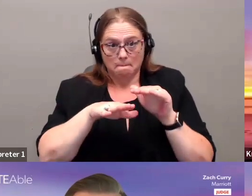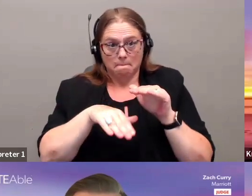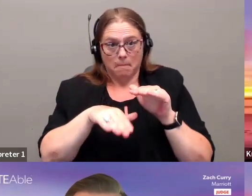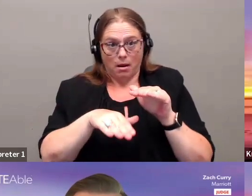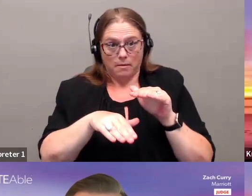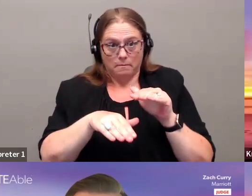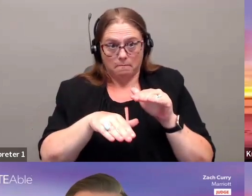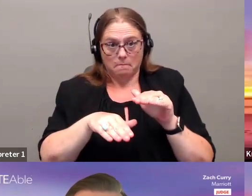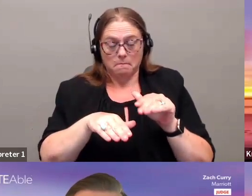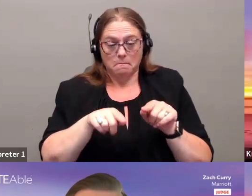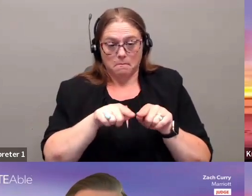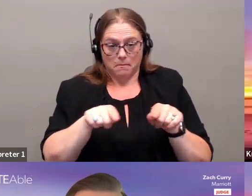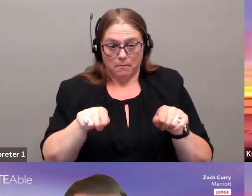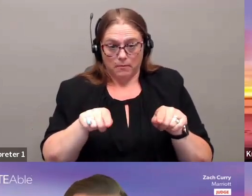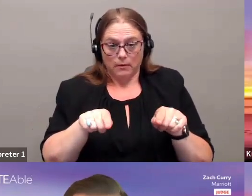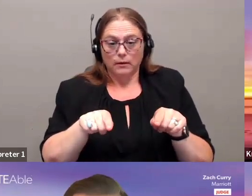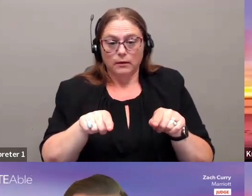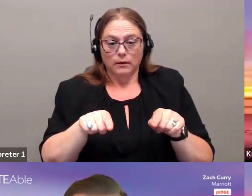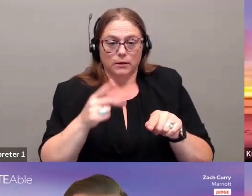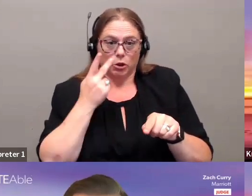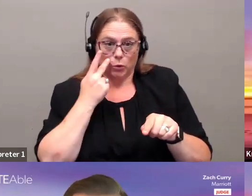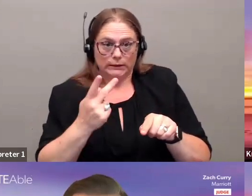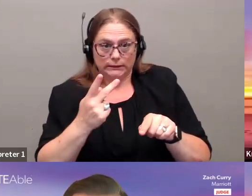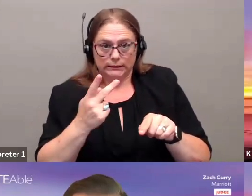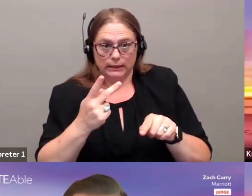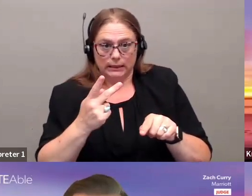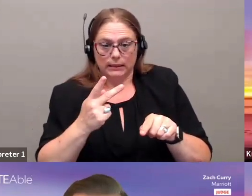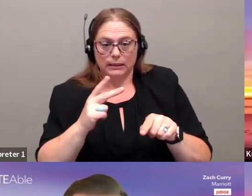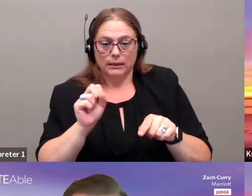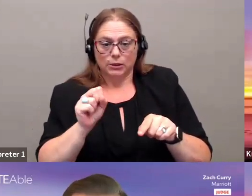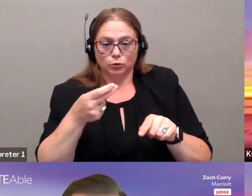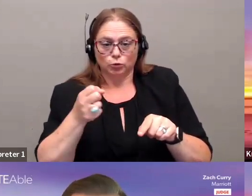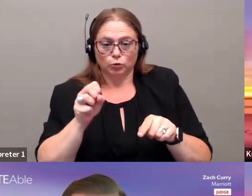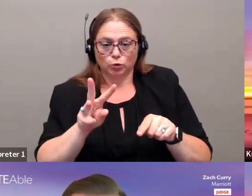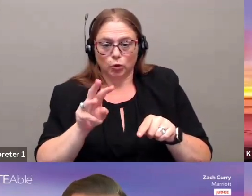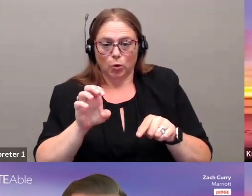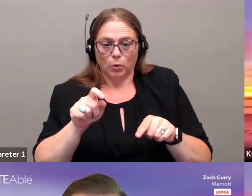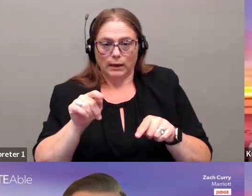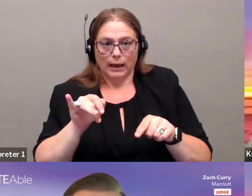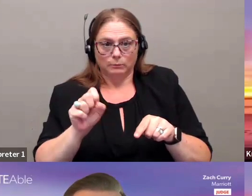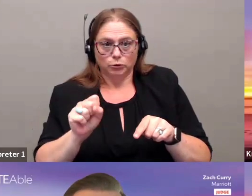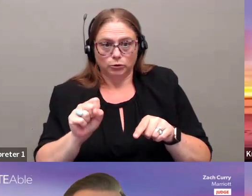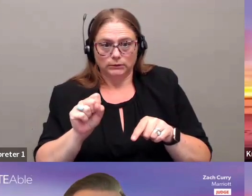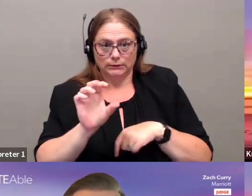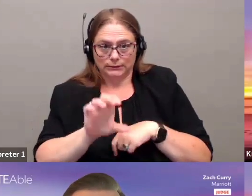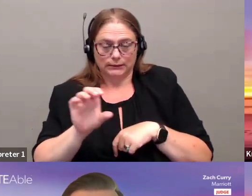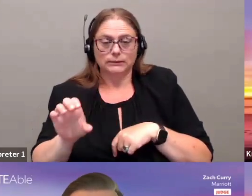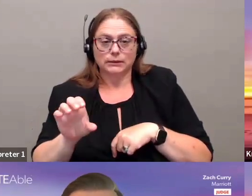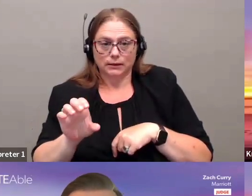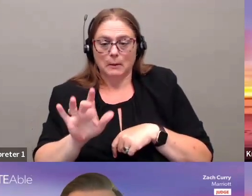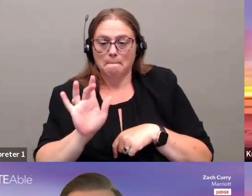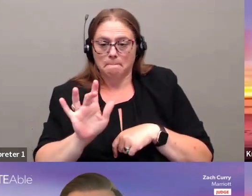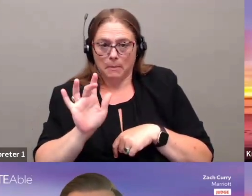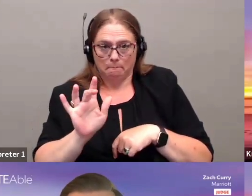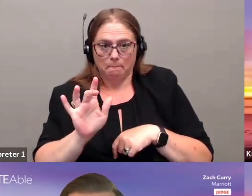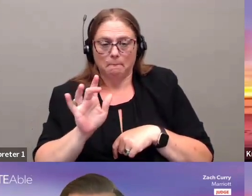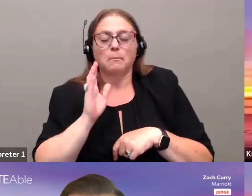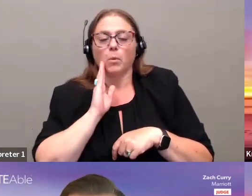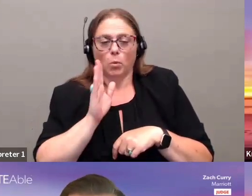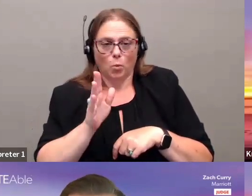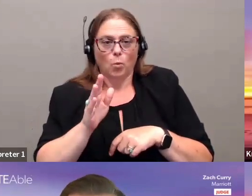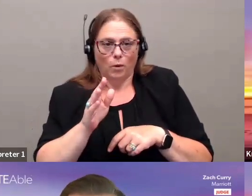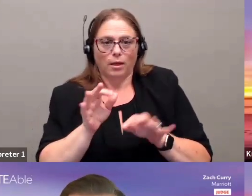screen, it is right down there on the bottom, and you can click to turn that on, and you will have captions on your screen, as well as